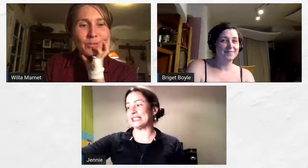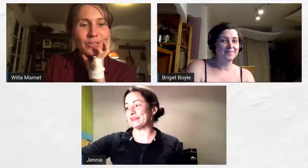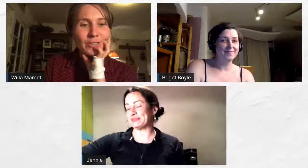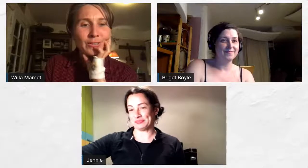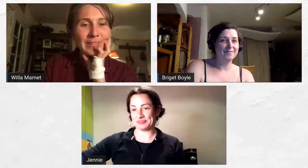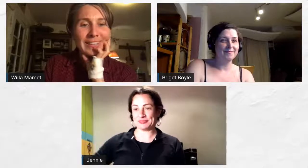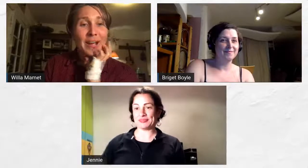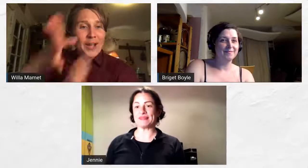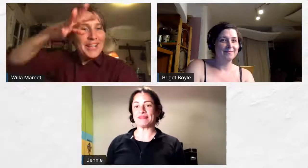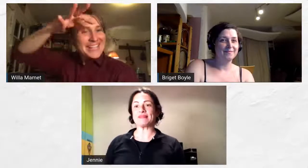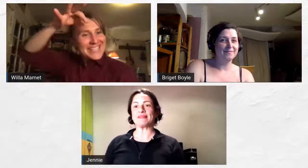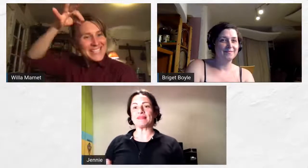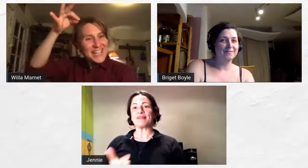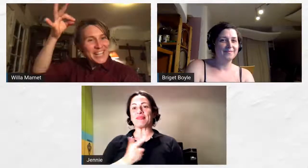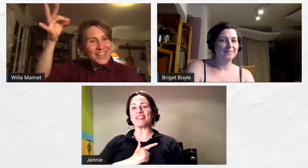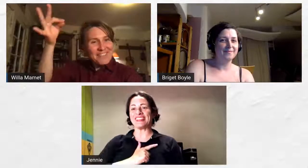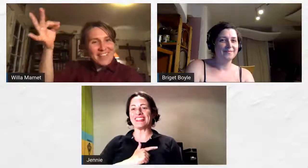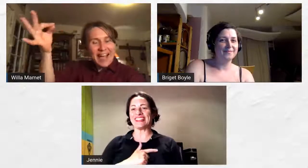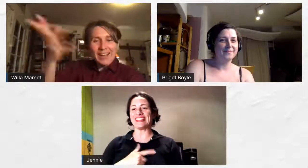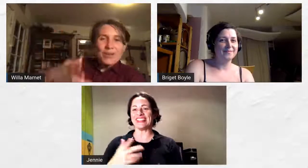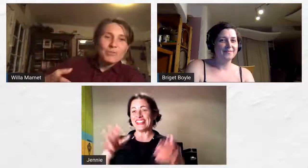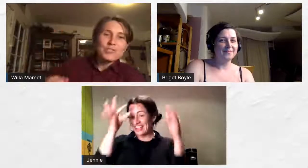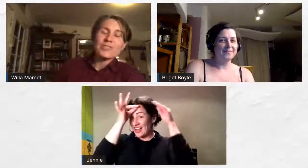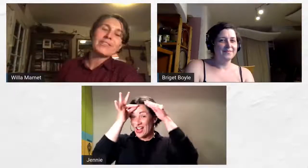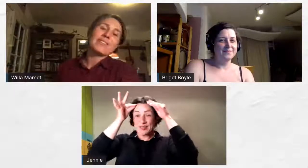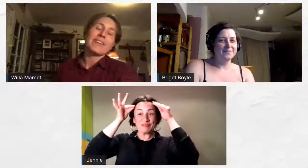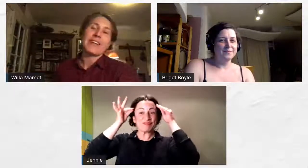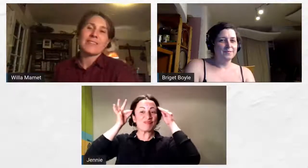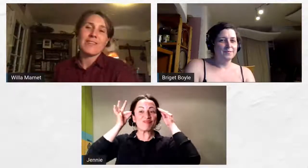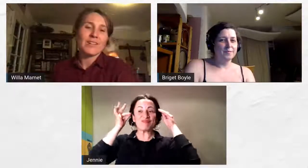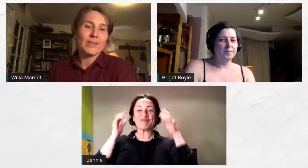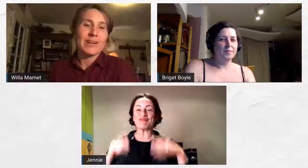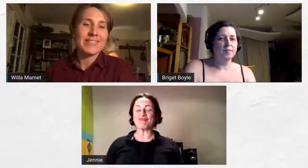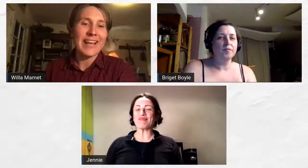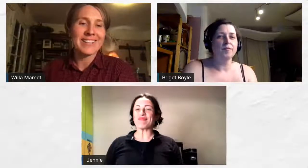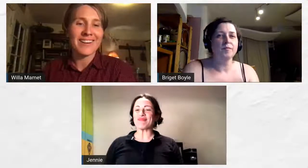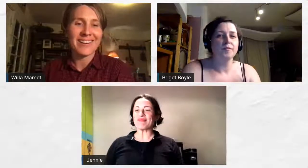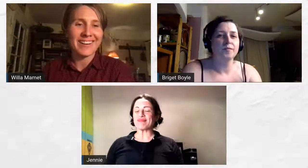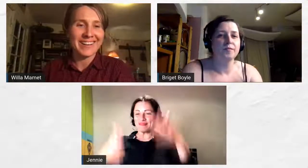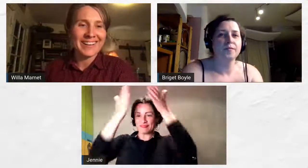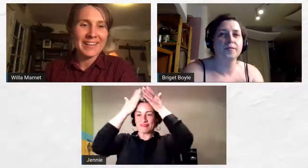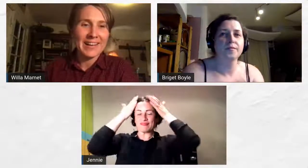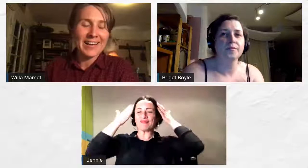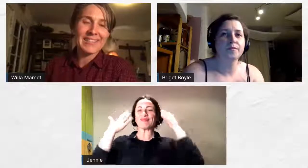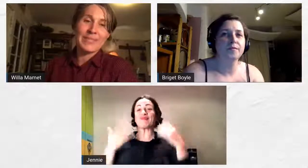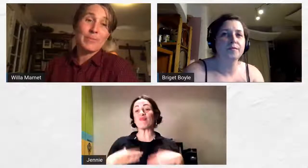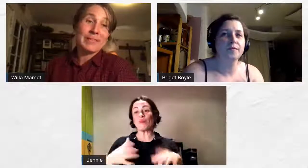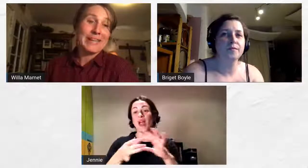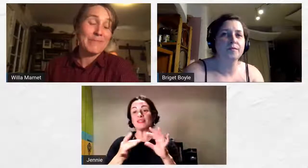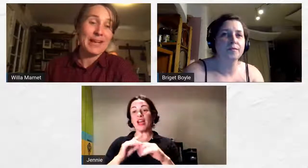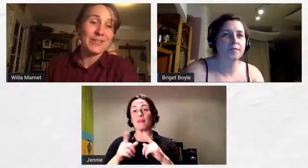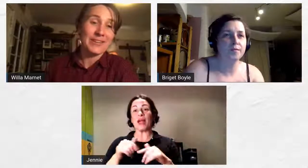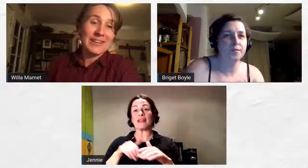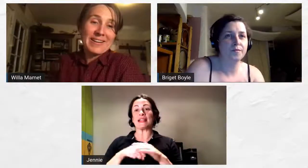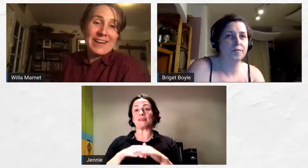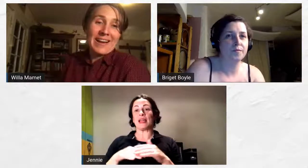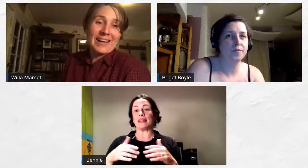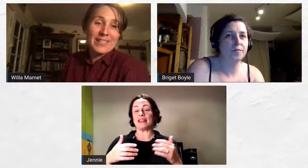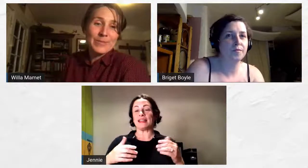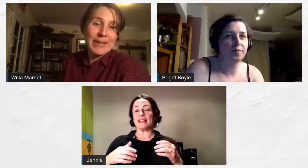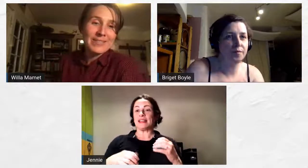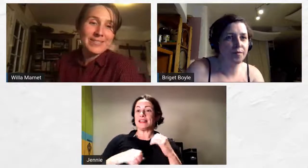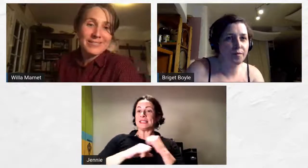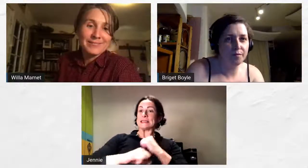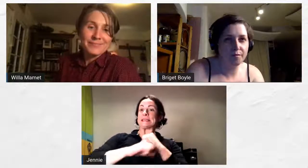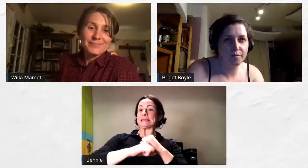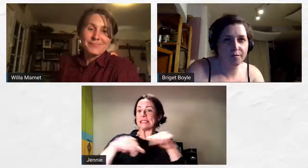Yes. Would you, taking off the hat, would you like to talk to us as our accessibility ambassador here at I